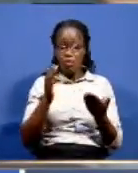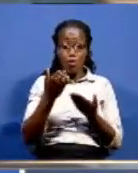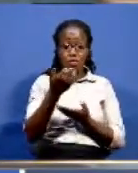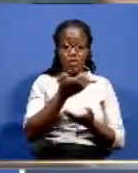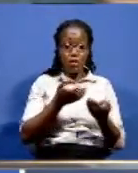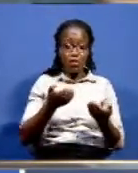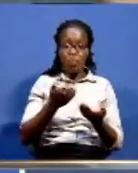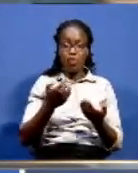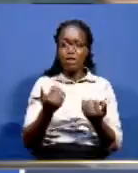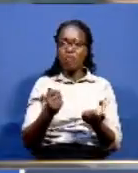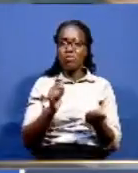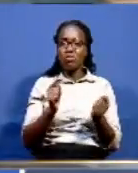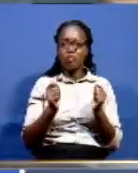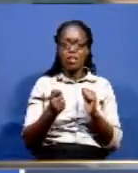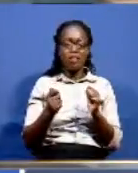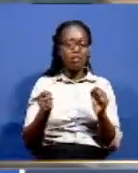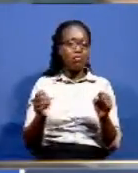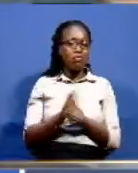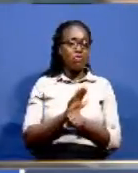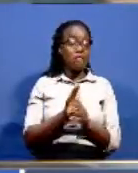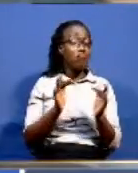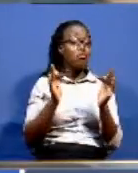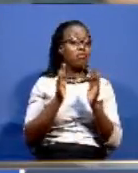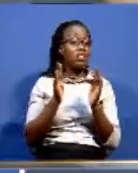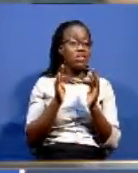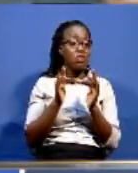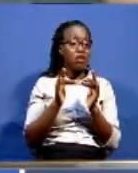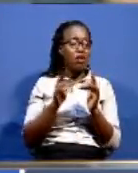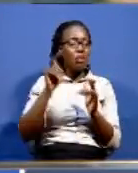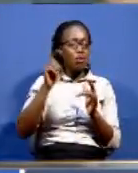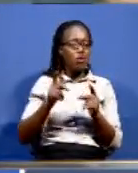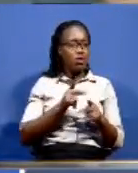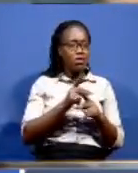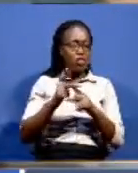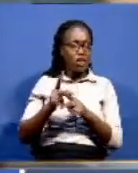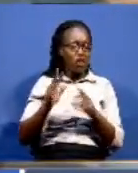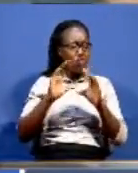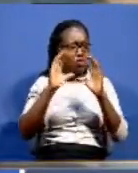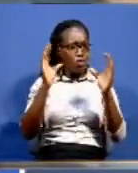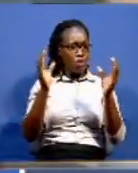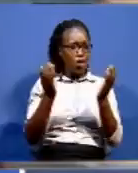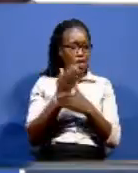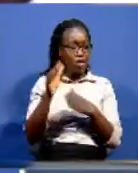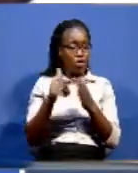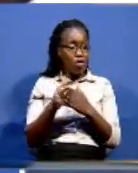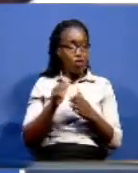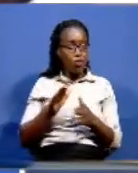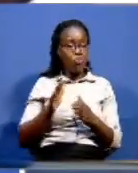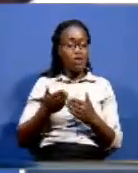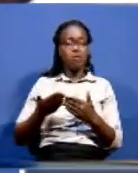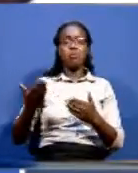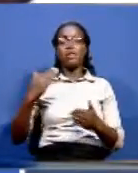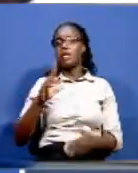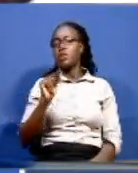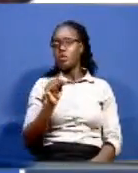becoming completely digital. We have to be so careful globally that women are not left behind. And we